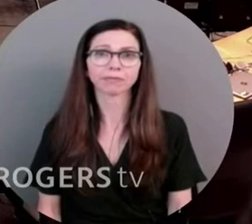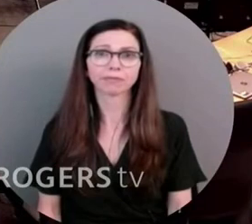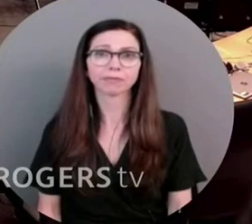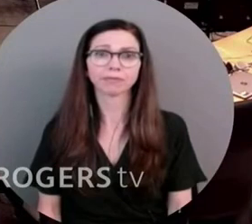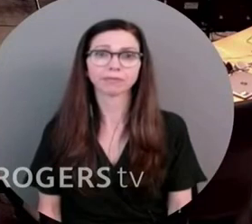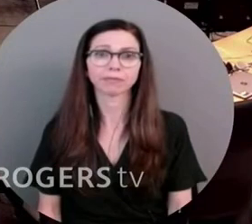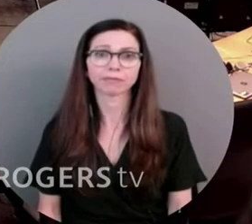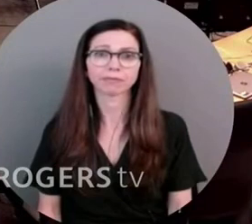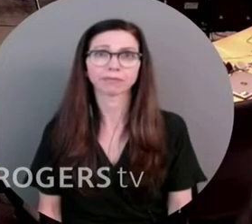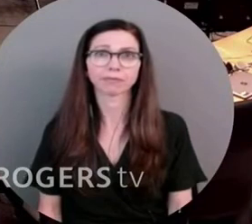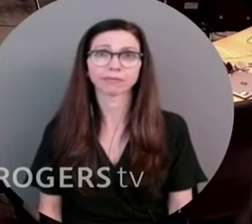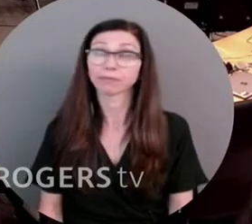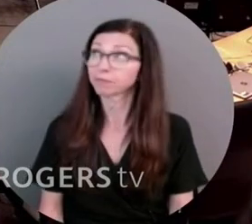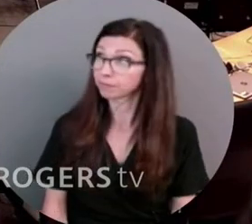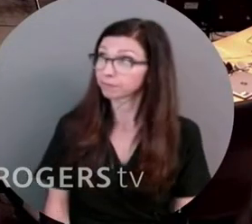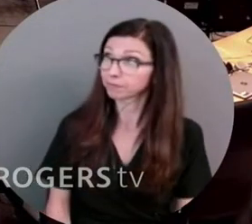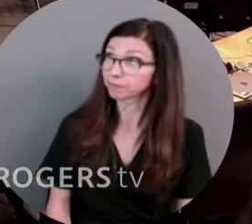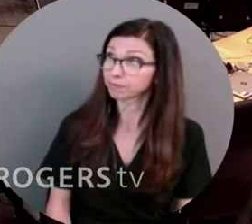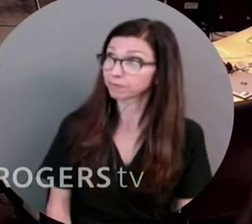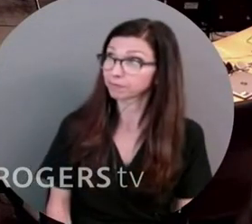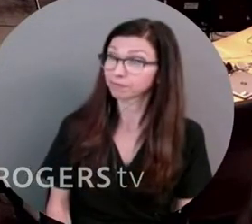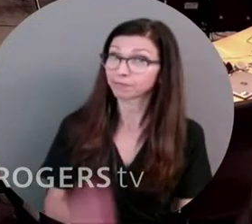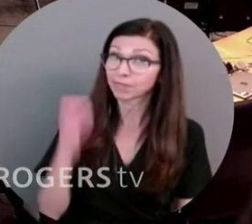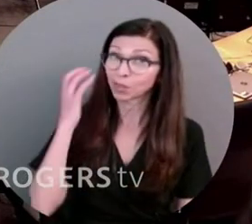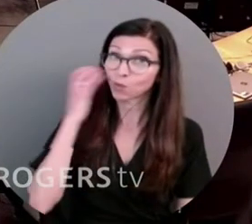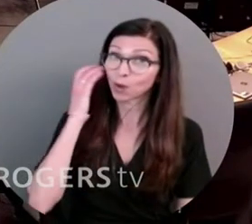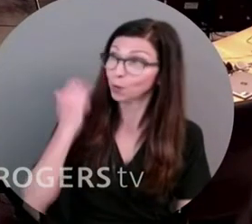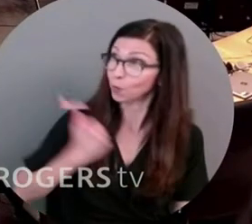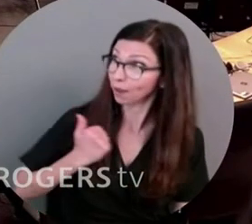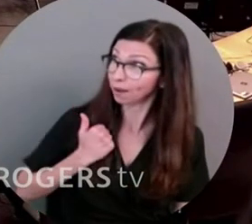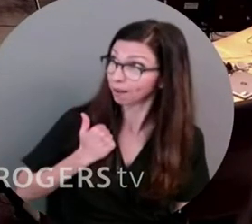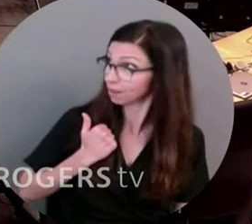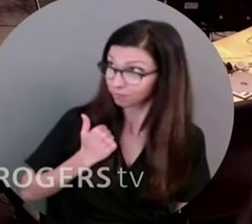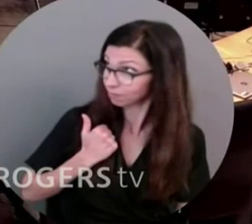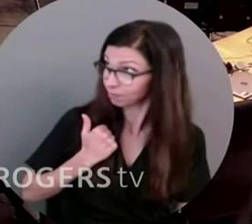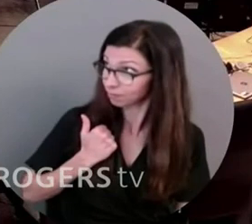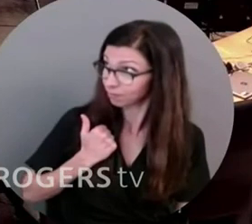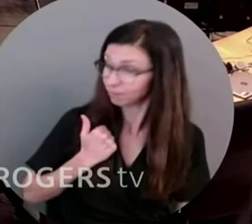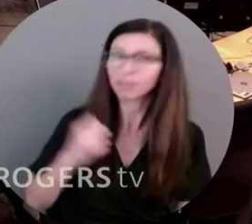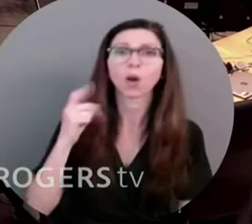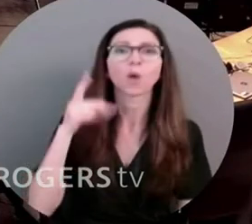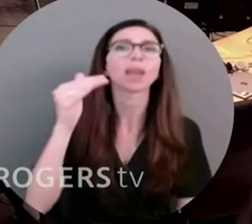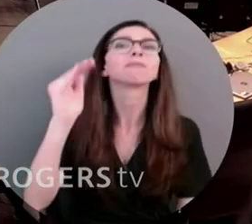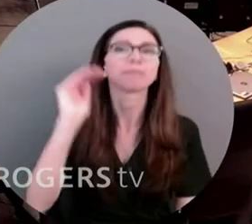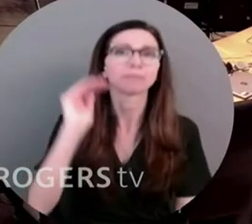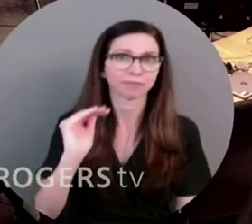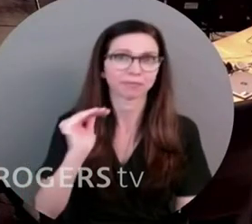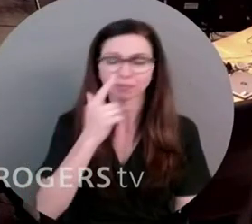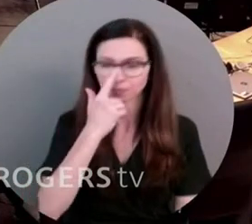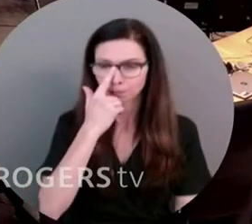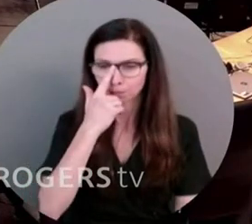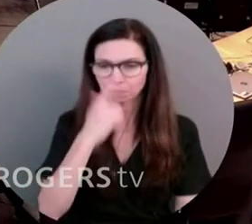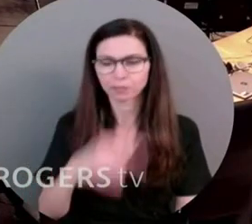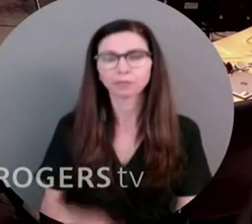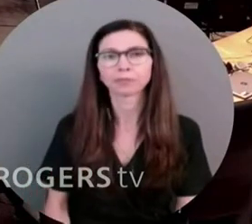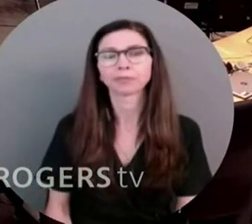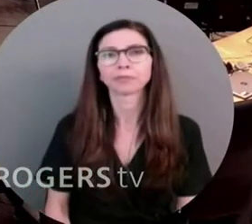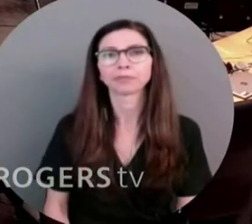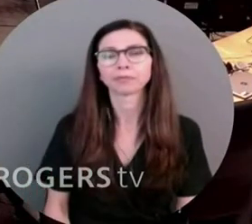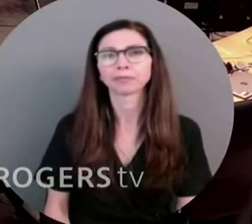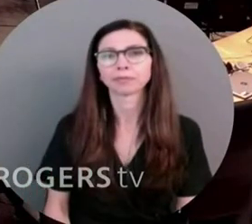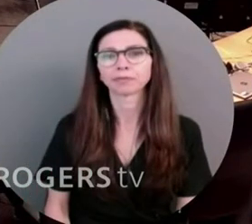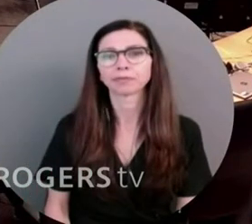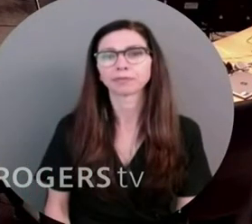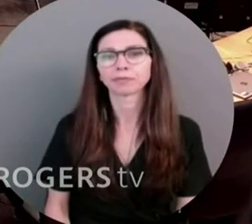Stéphane, are you there? You're not there? Okay. Go to Alors, on passe maintenant à Patrick Negocioni à